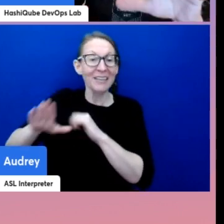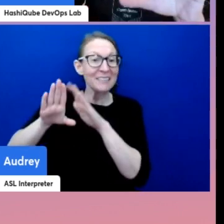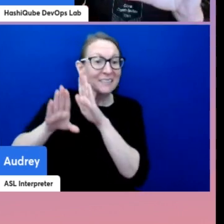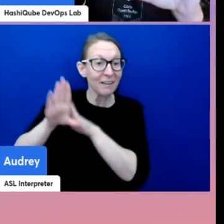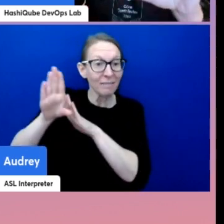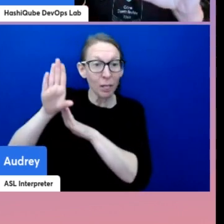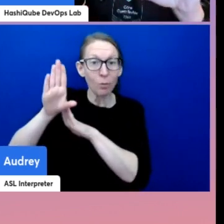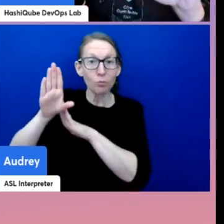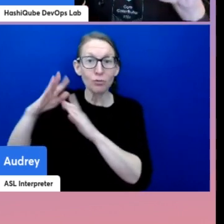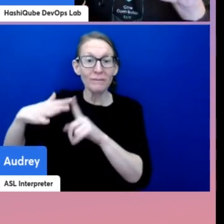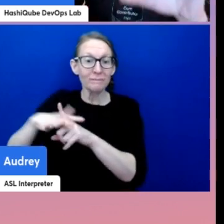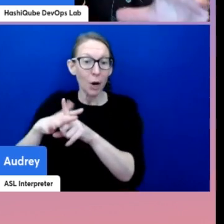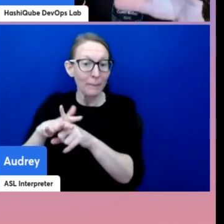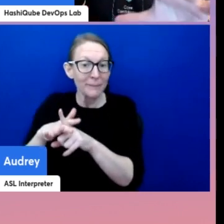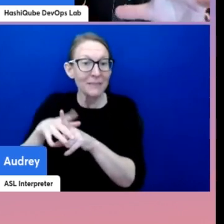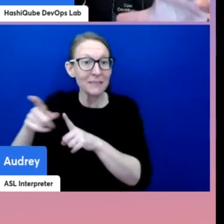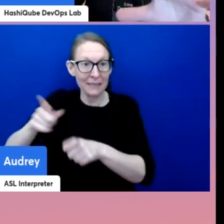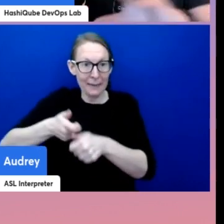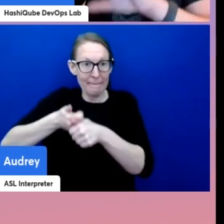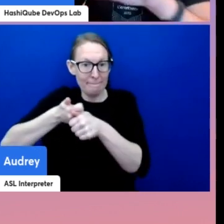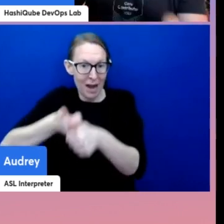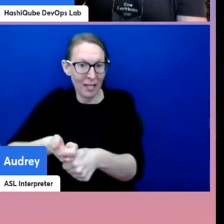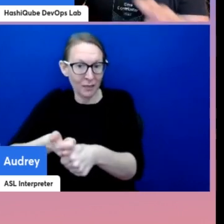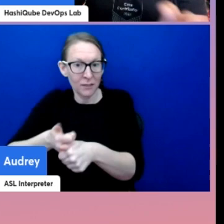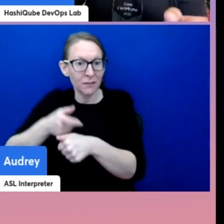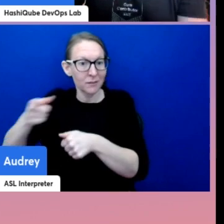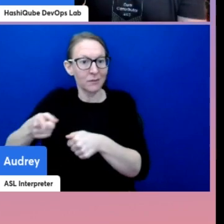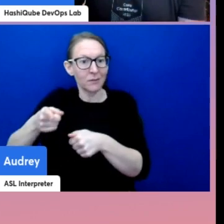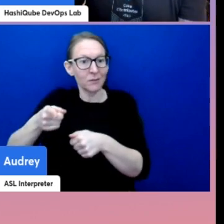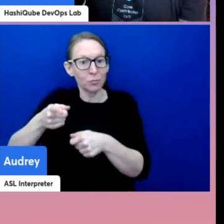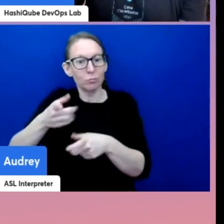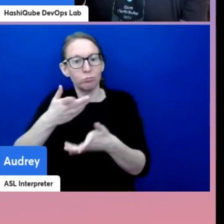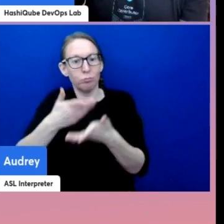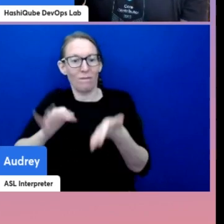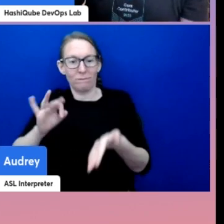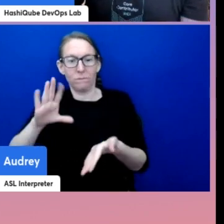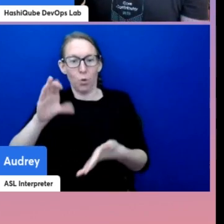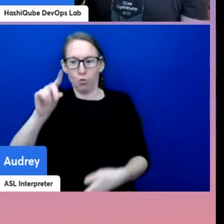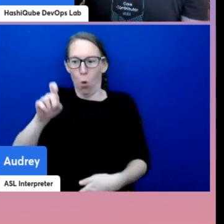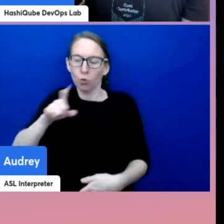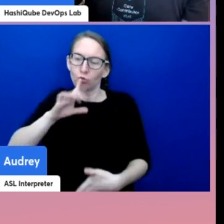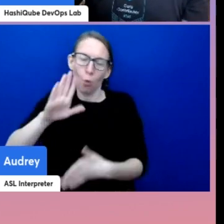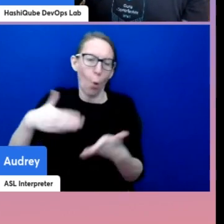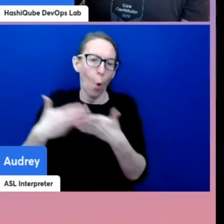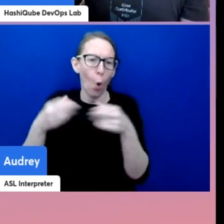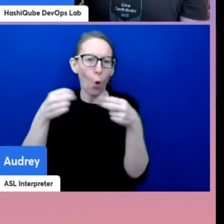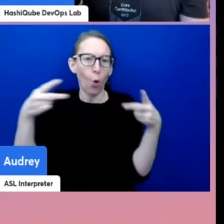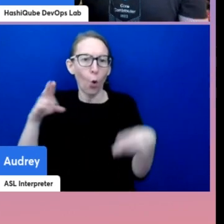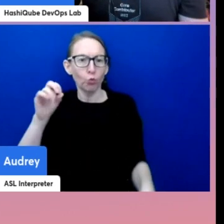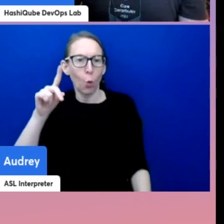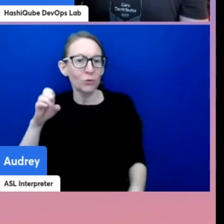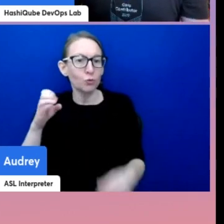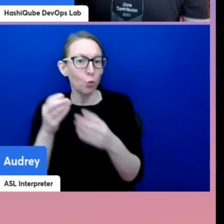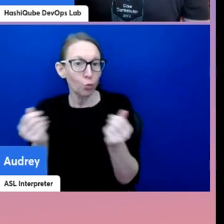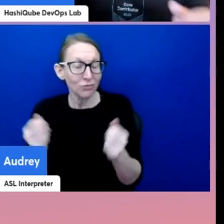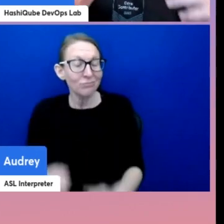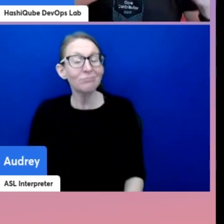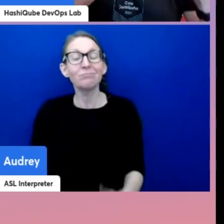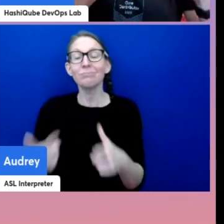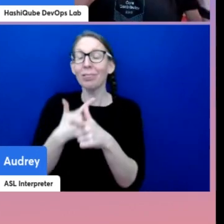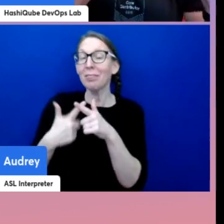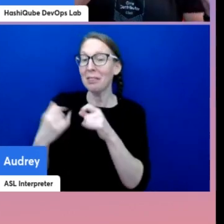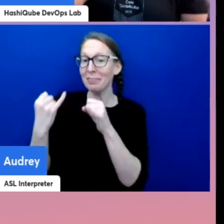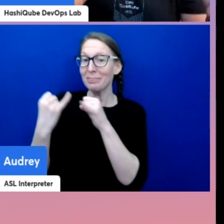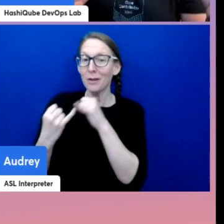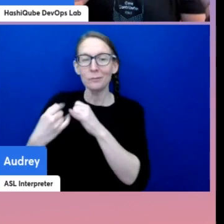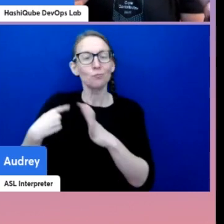compliance is driven out of code. So it's an all-in-code solution. And then lastly, I'm going to show you how we